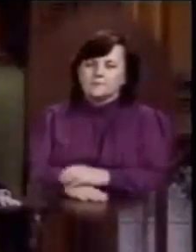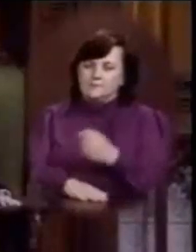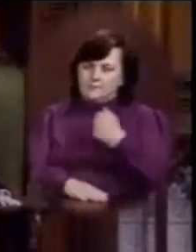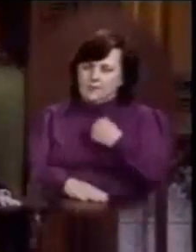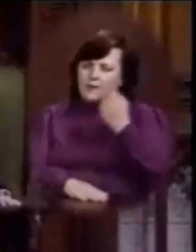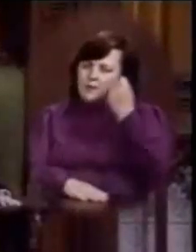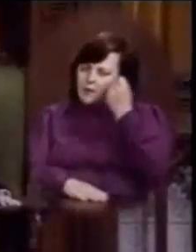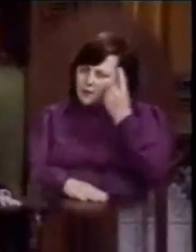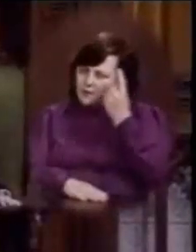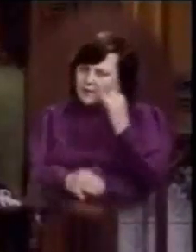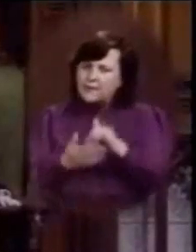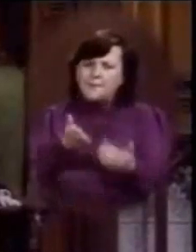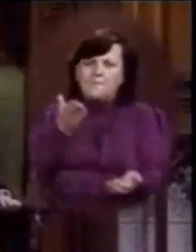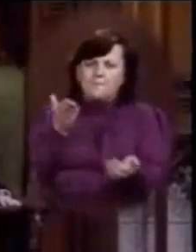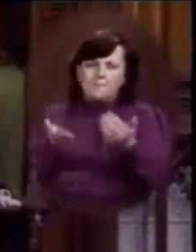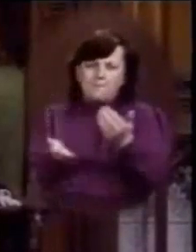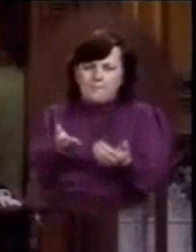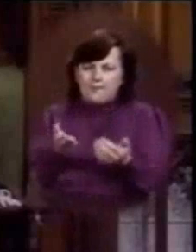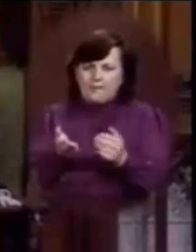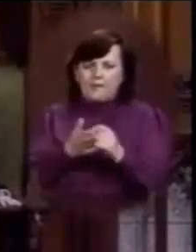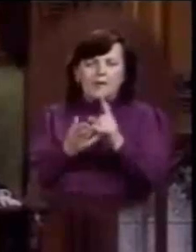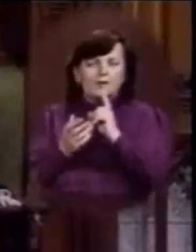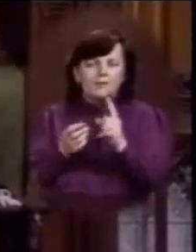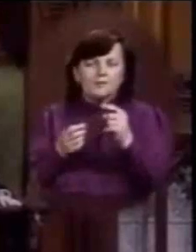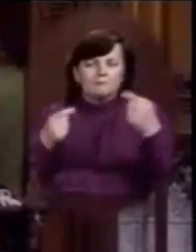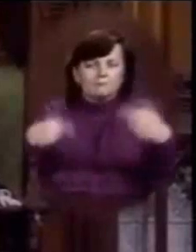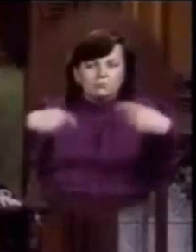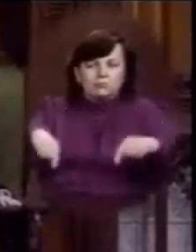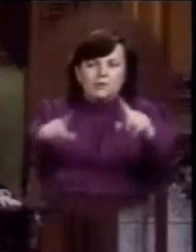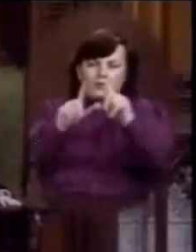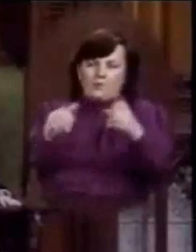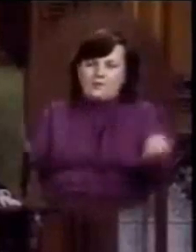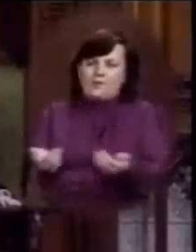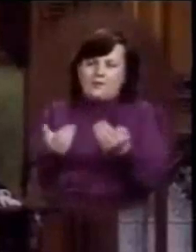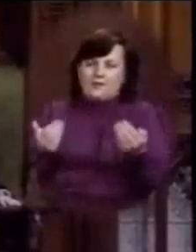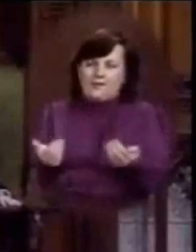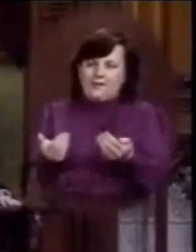I understand that it may be a controversial matter in this chamber.